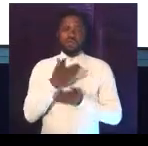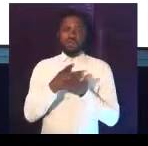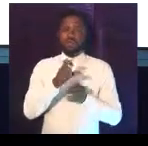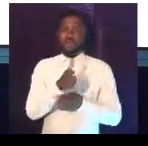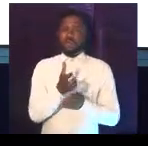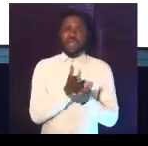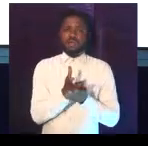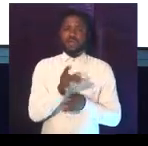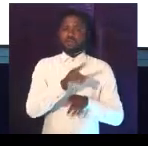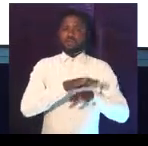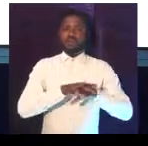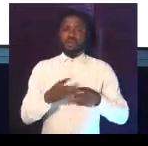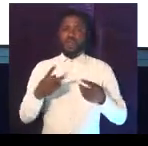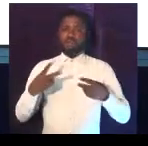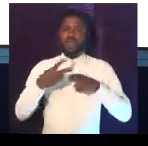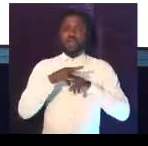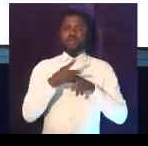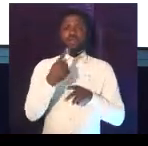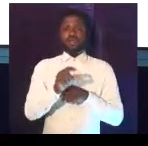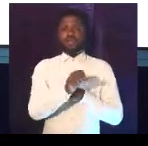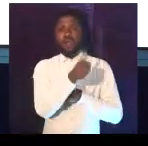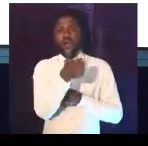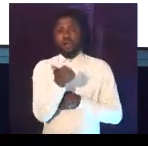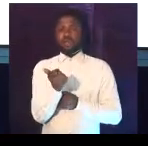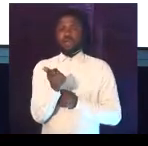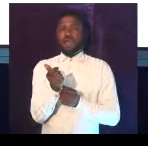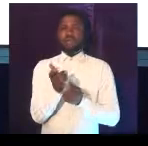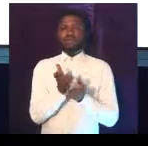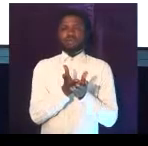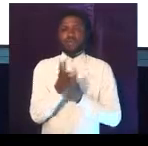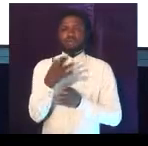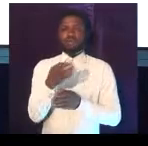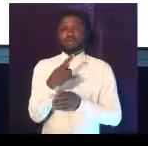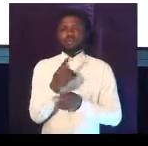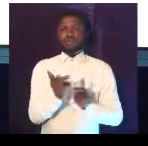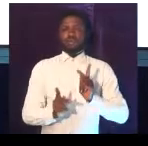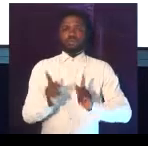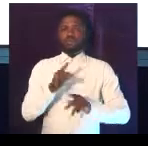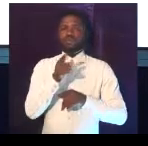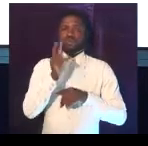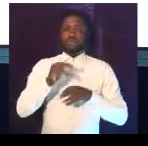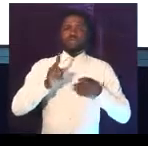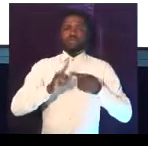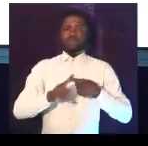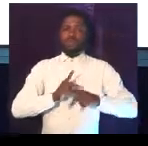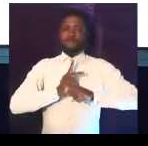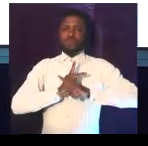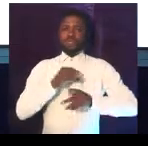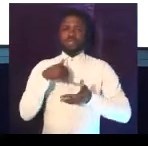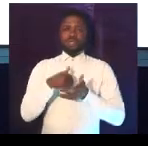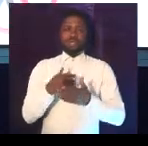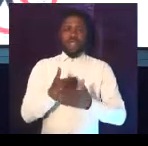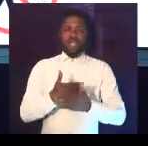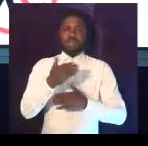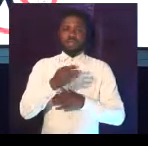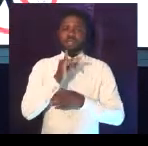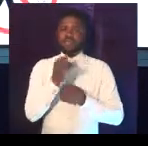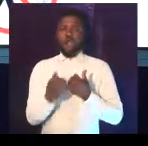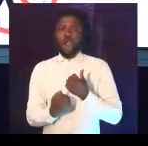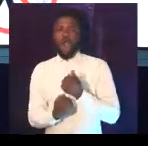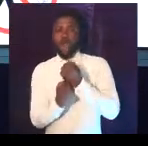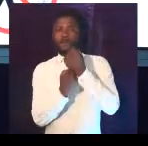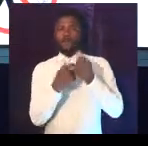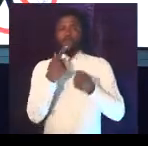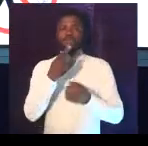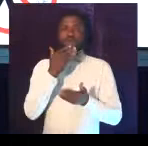some other rights. You don't violate the rights of other citizens. You need to protect it.